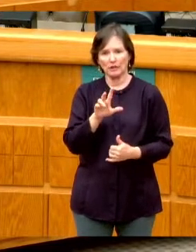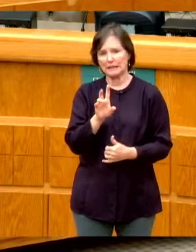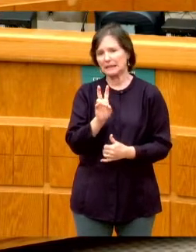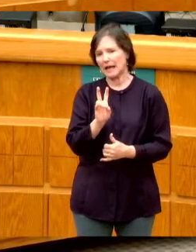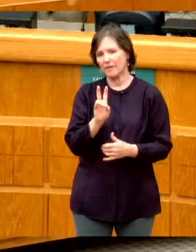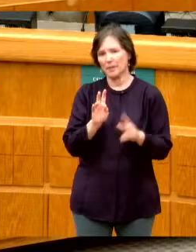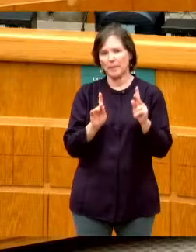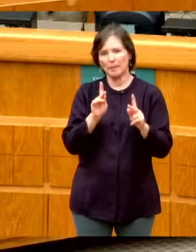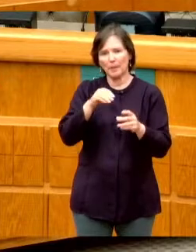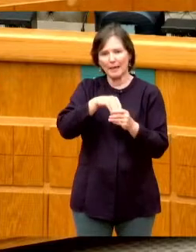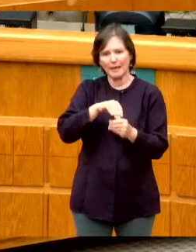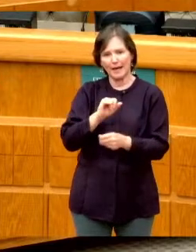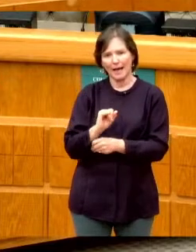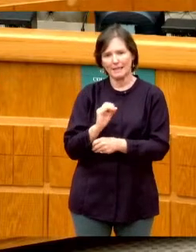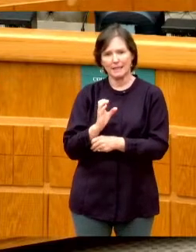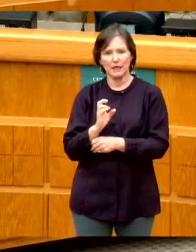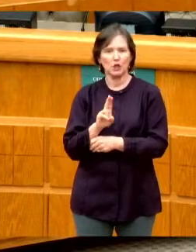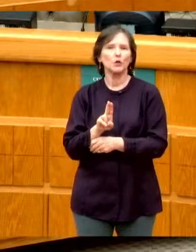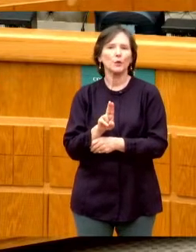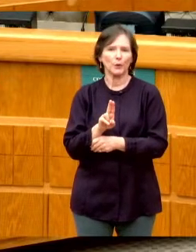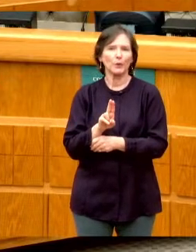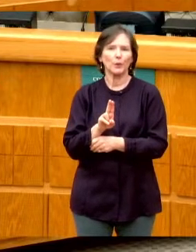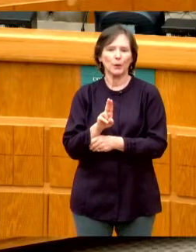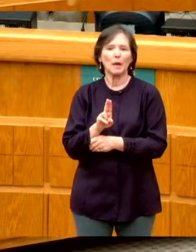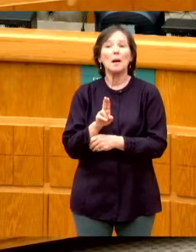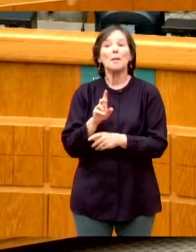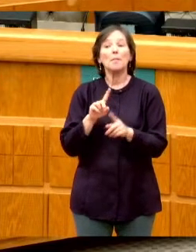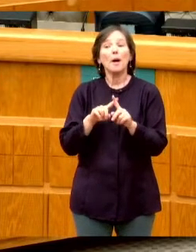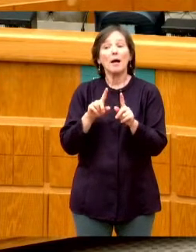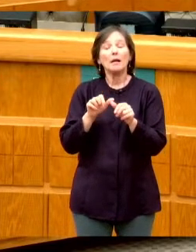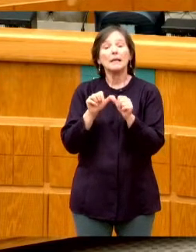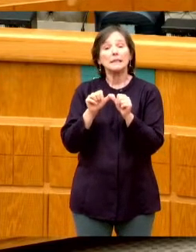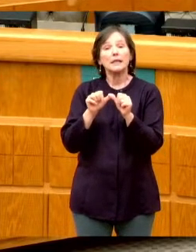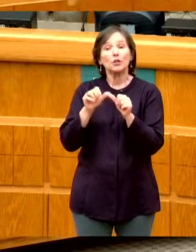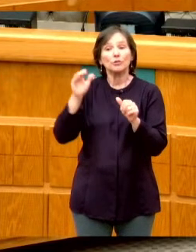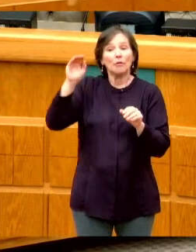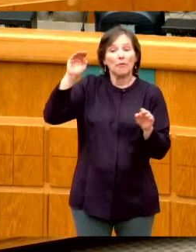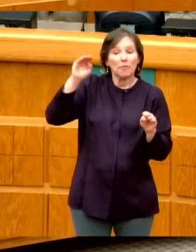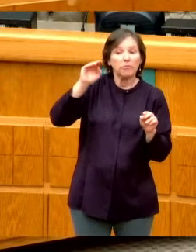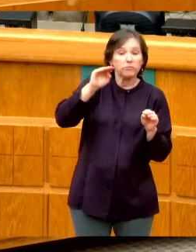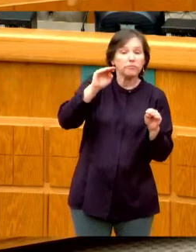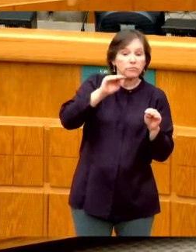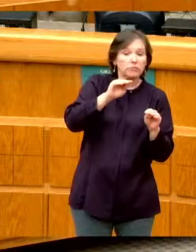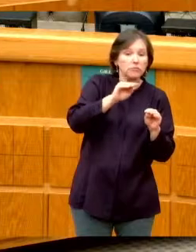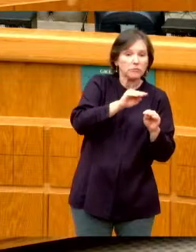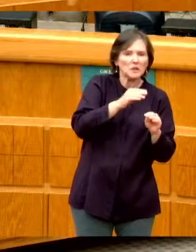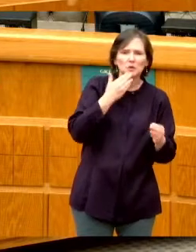you see it kind of wobble, but it's kind of continuing to slant downward, which is a good sign.